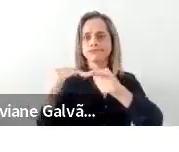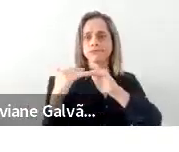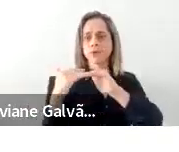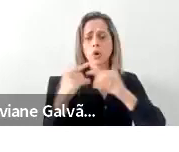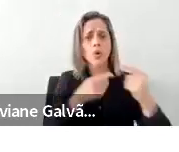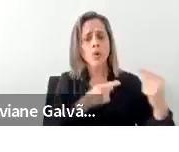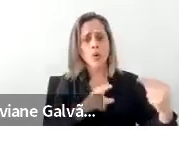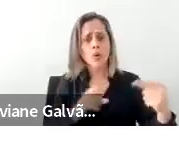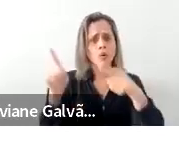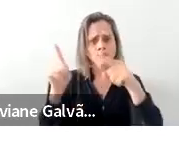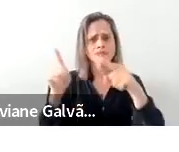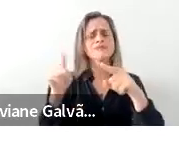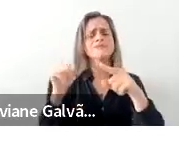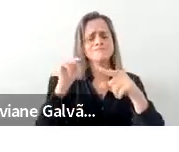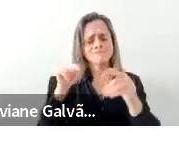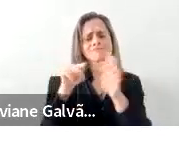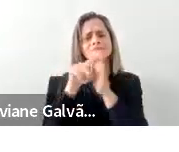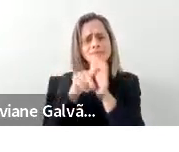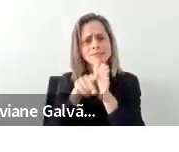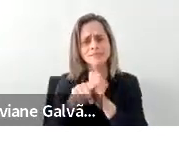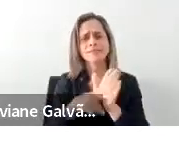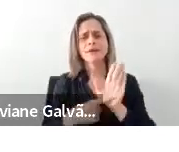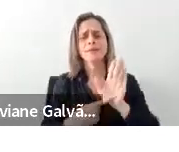for his,